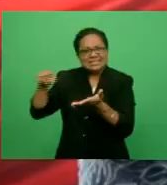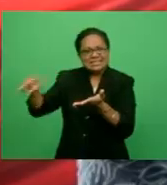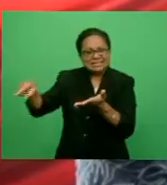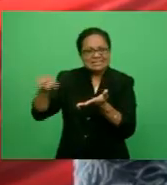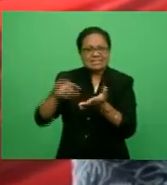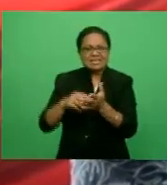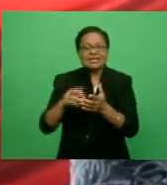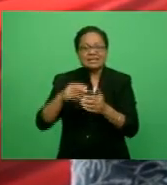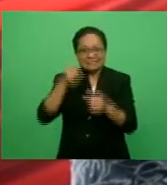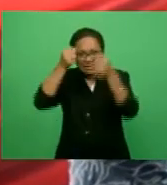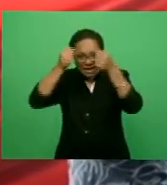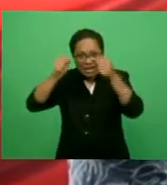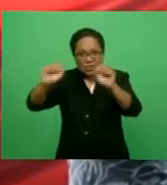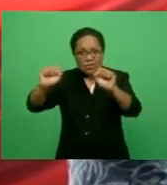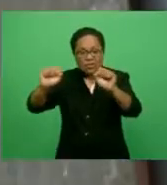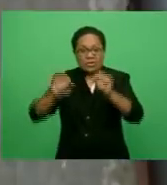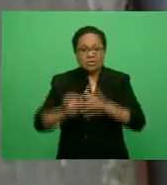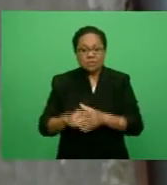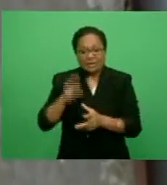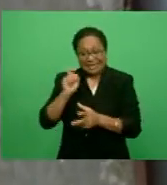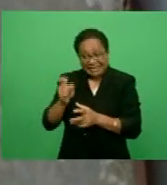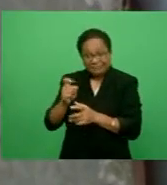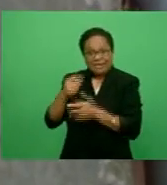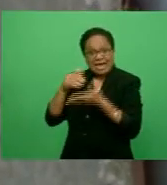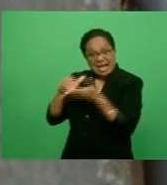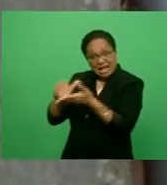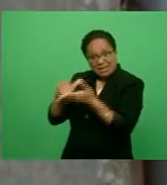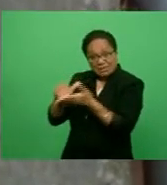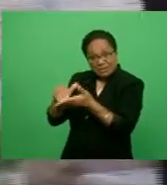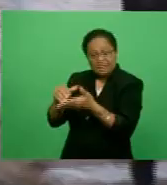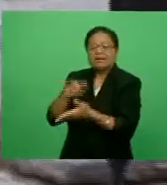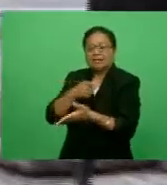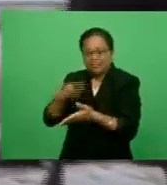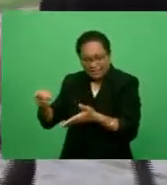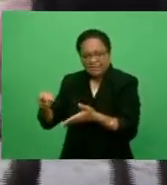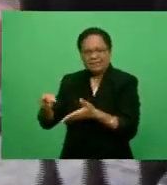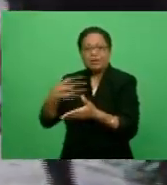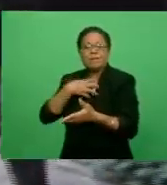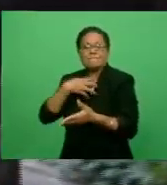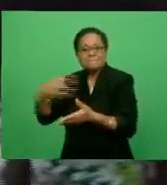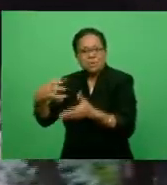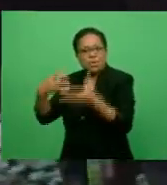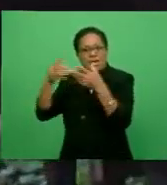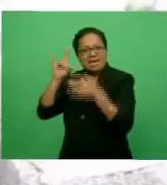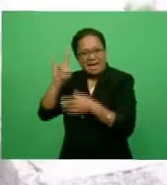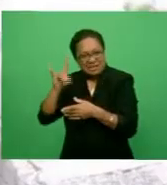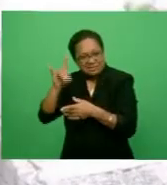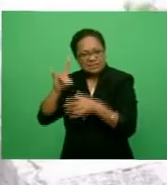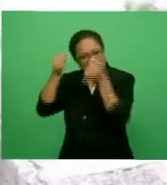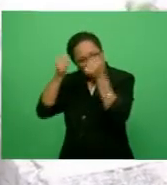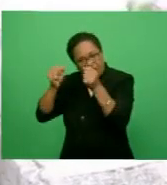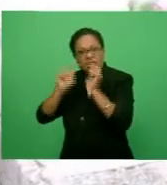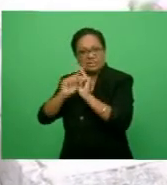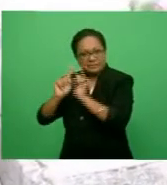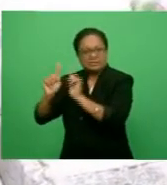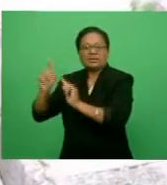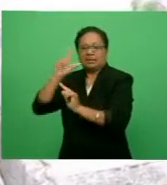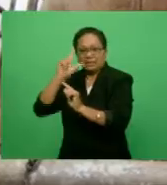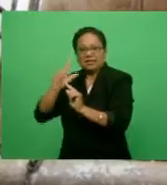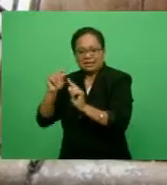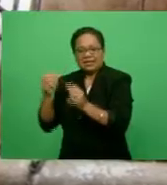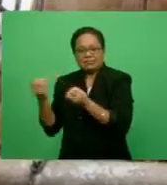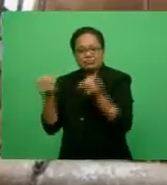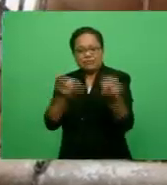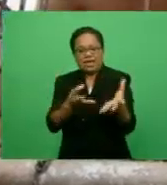Until we reverse this, where our cattle, beef cattle, and dairy cattle are totally free for brucellosis and